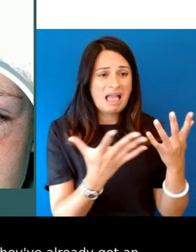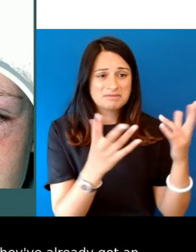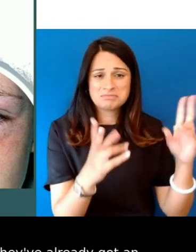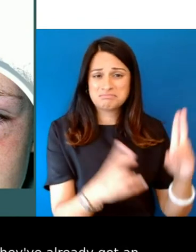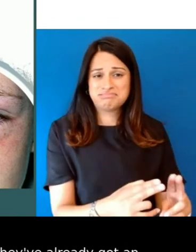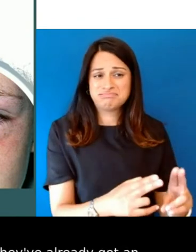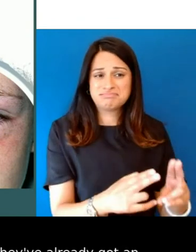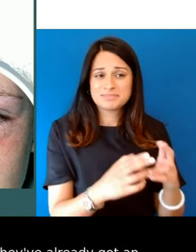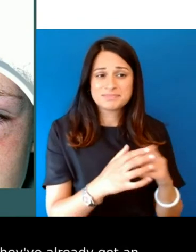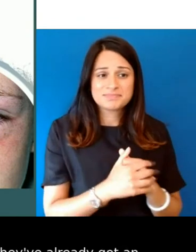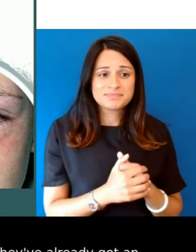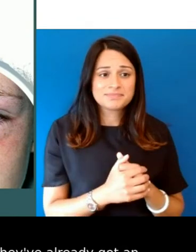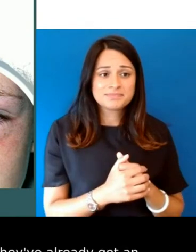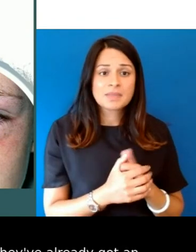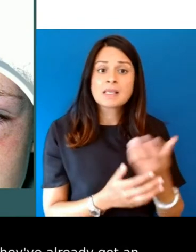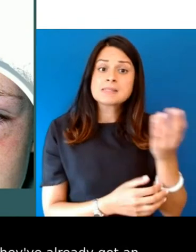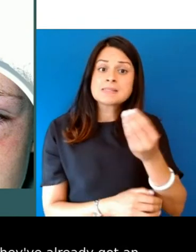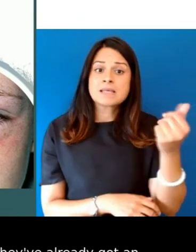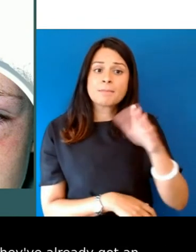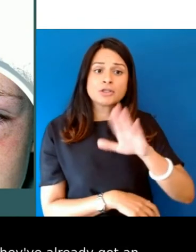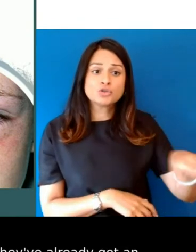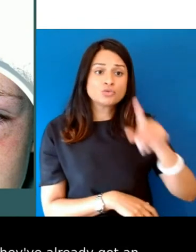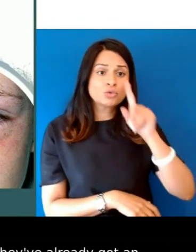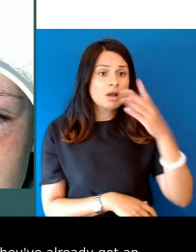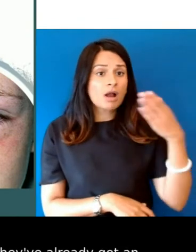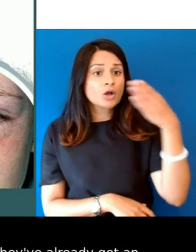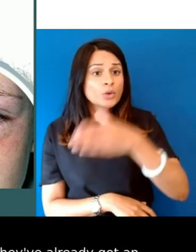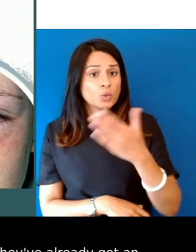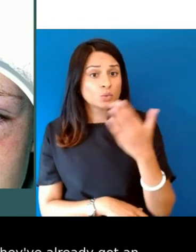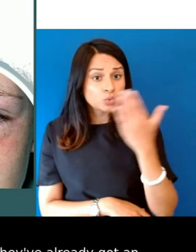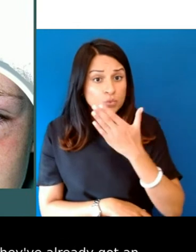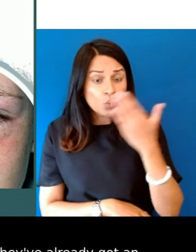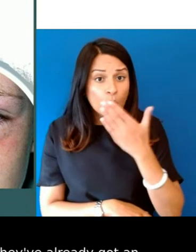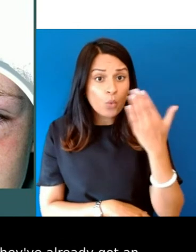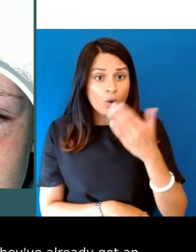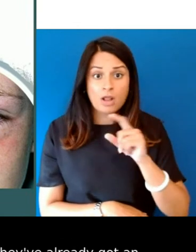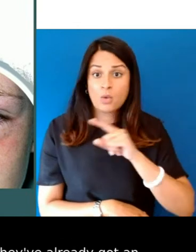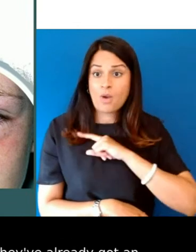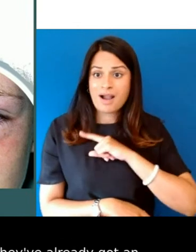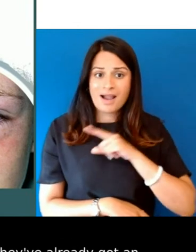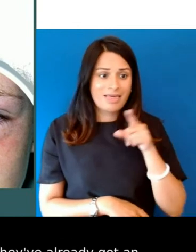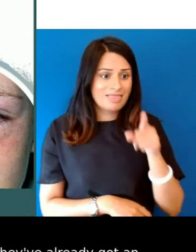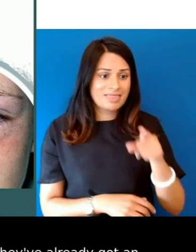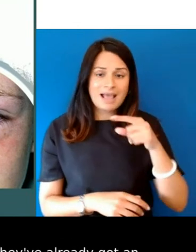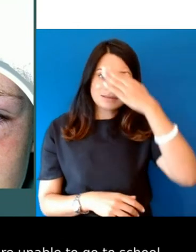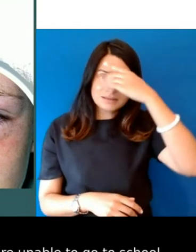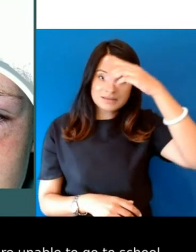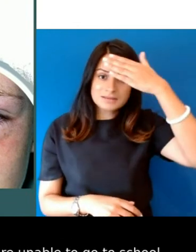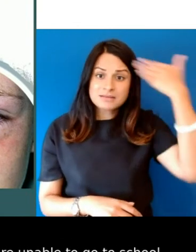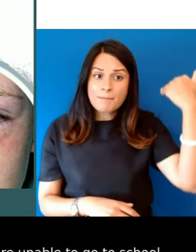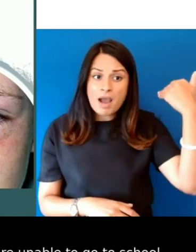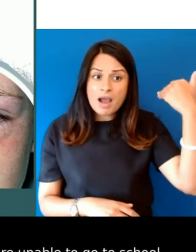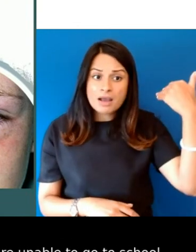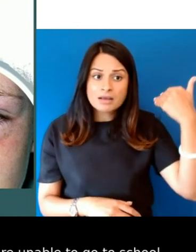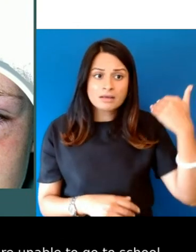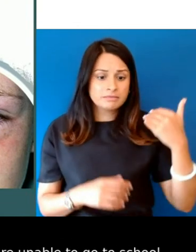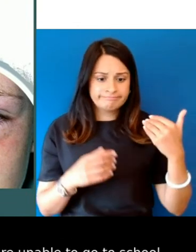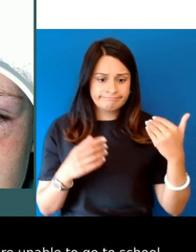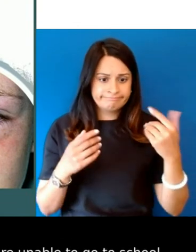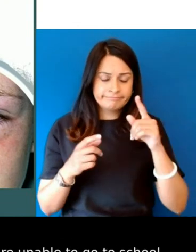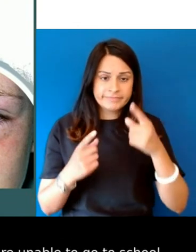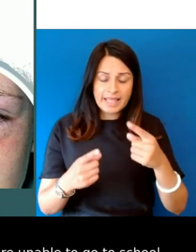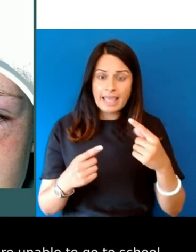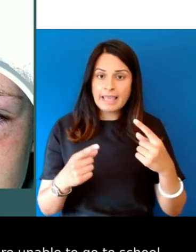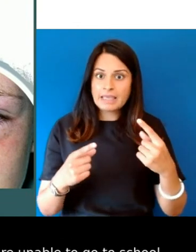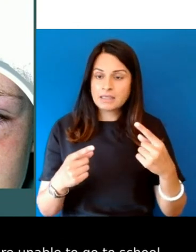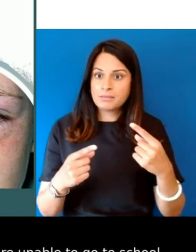actually are unable to go to school during the the summer months and are missing a lot of school particularly say